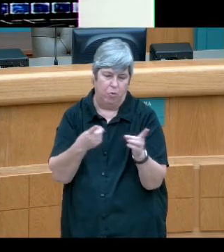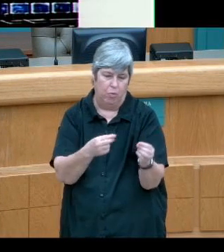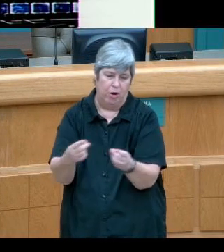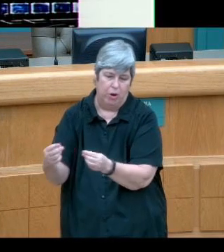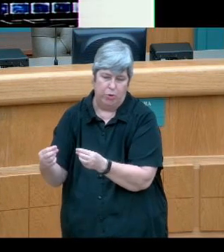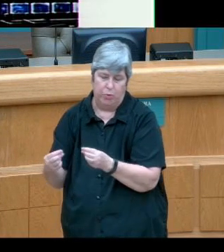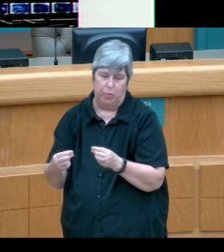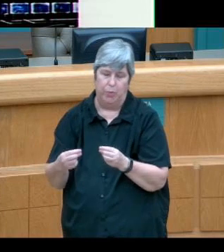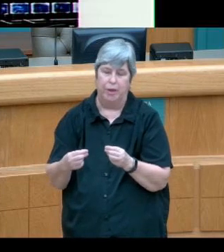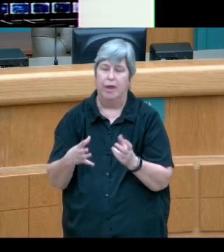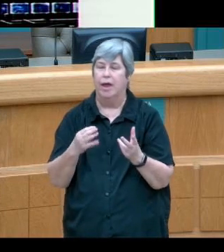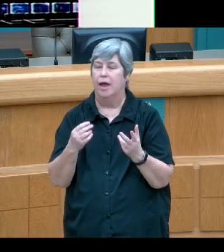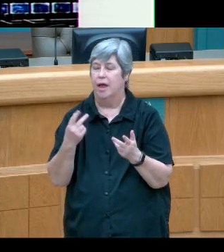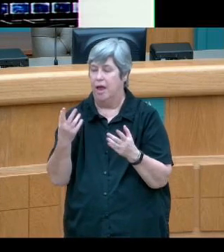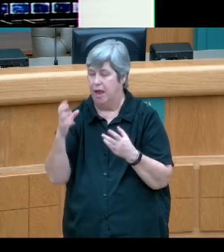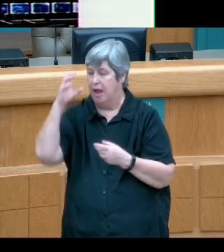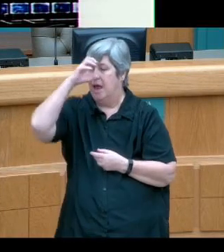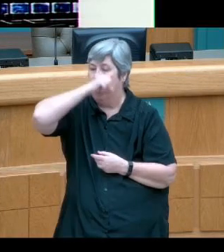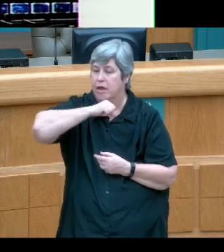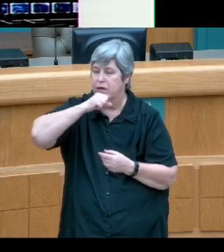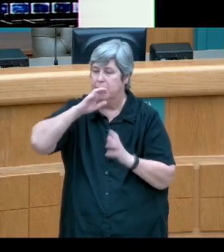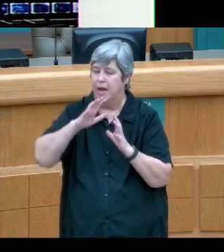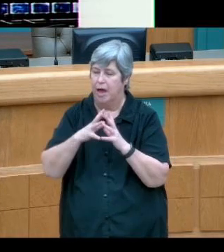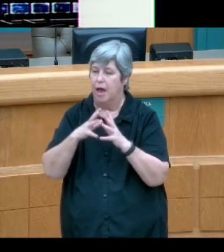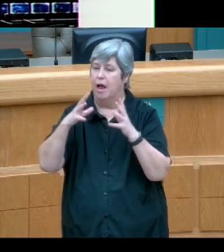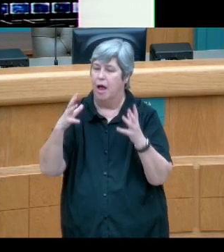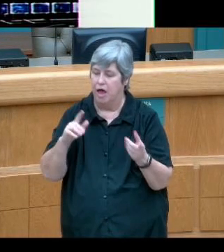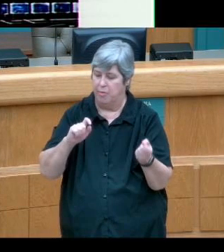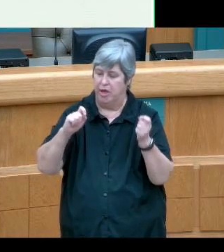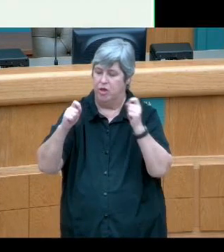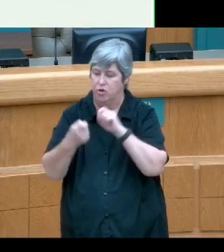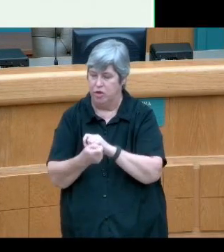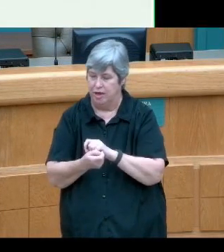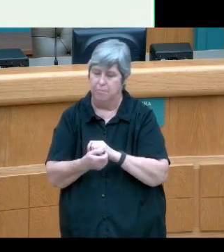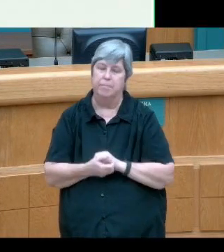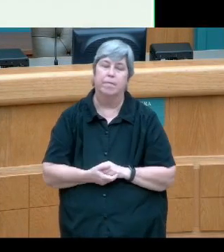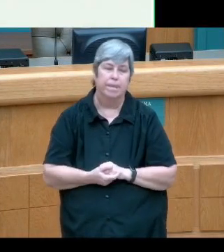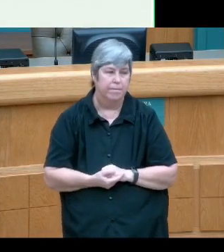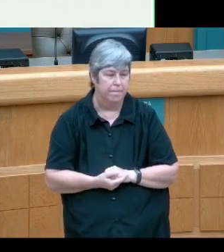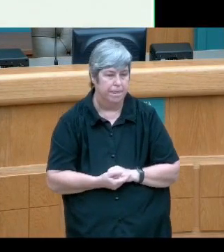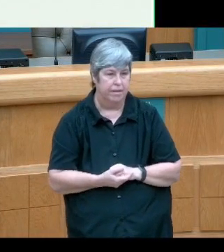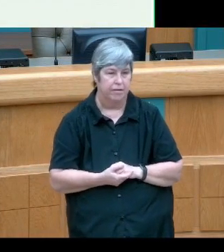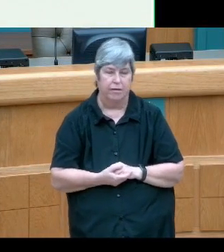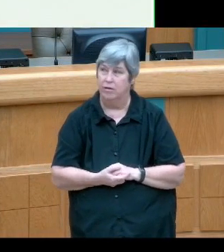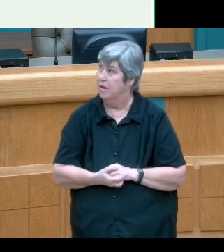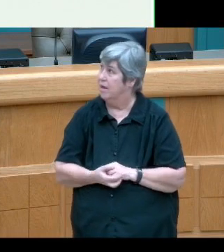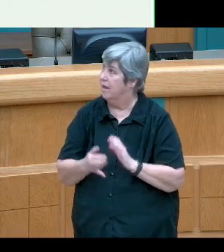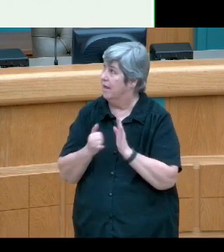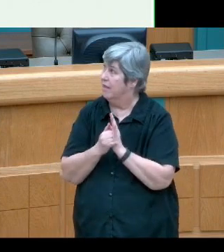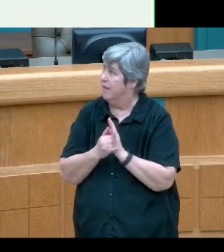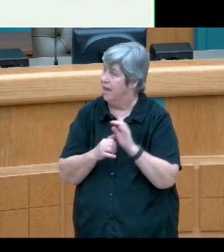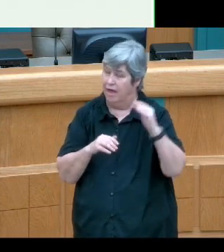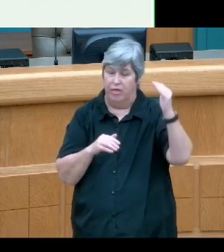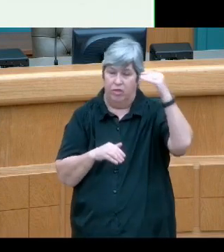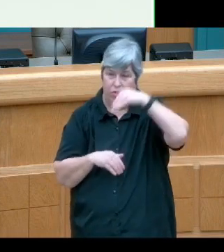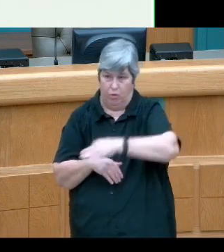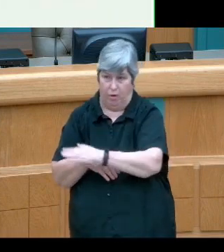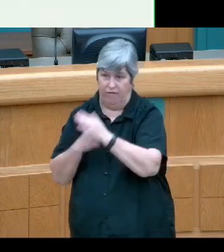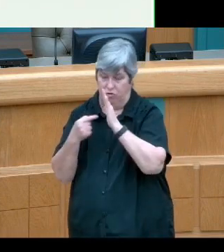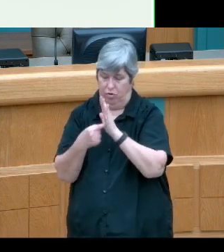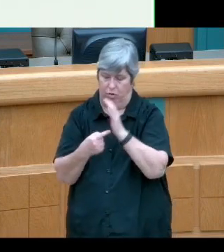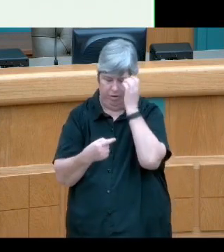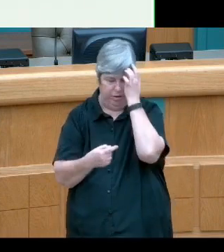and at least get an estimate of how the transmission ratio might be changing. So that's what this graph shows